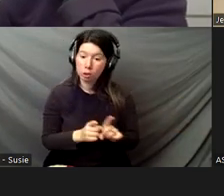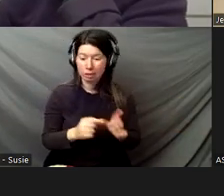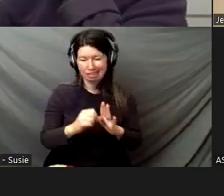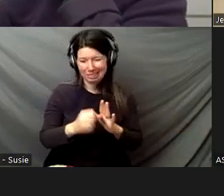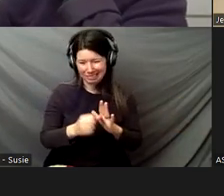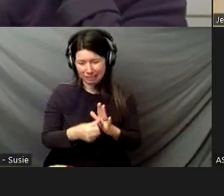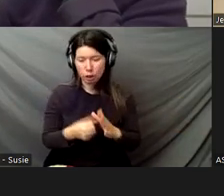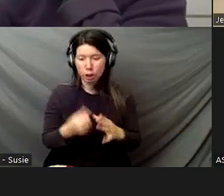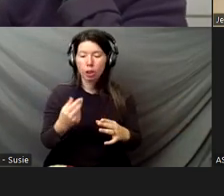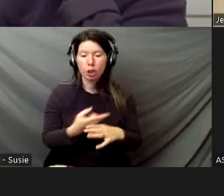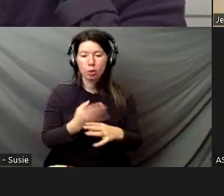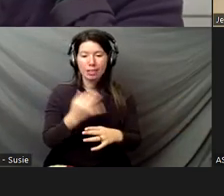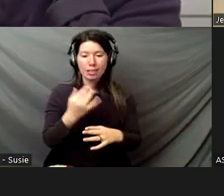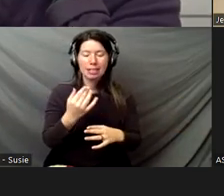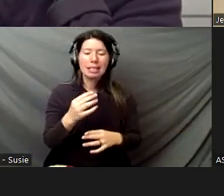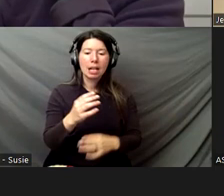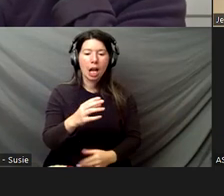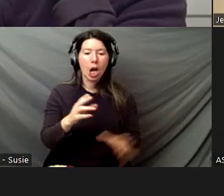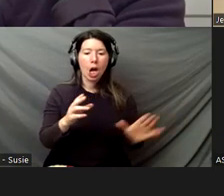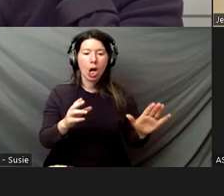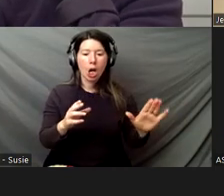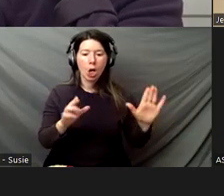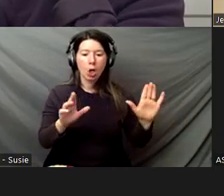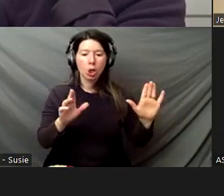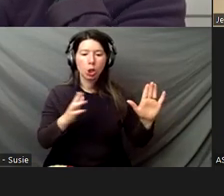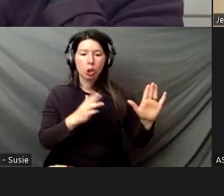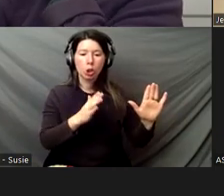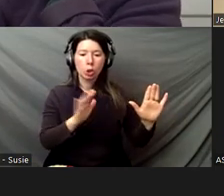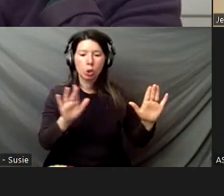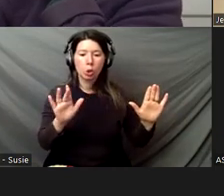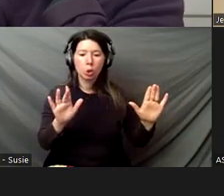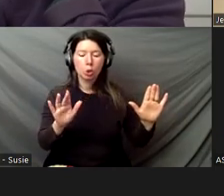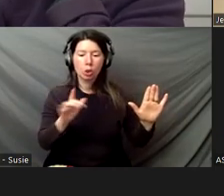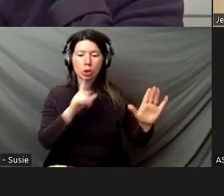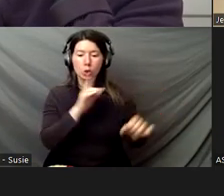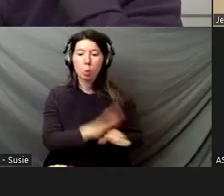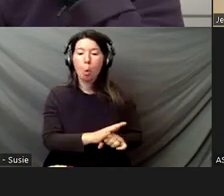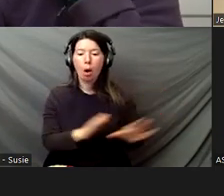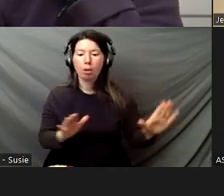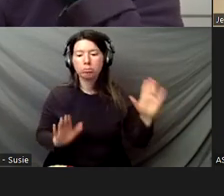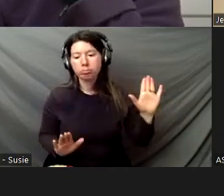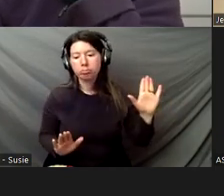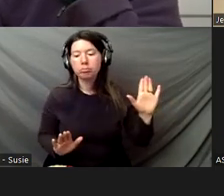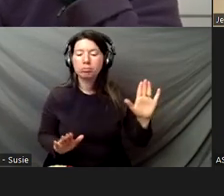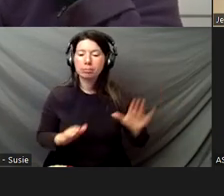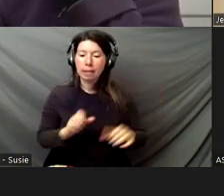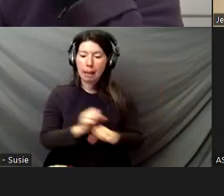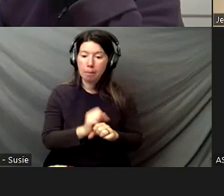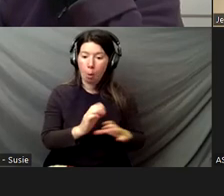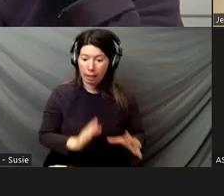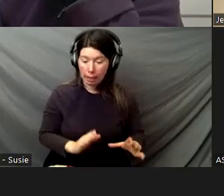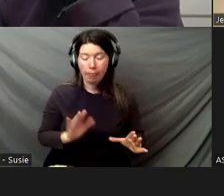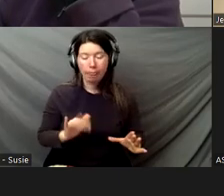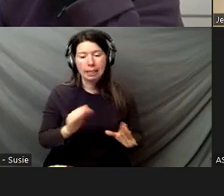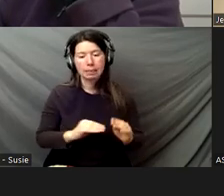of sworn employees versus regular police bureau employees, just from the perspective of, I believe that will open you up to a lot